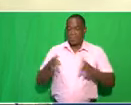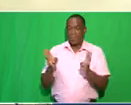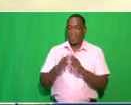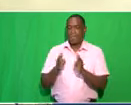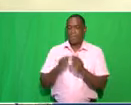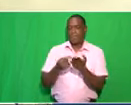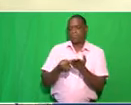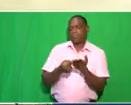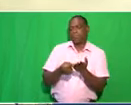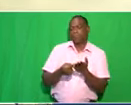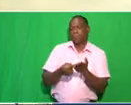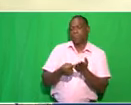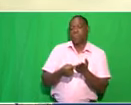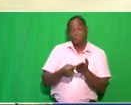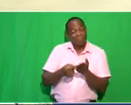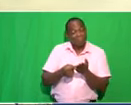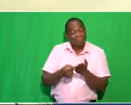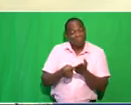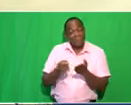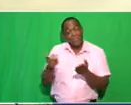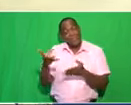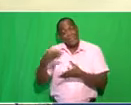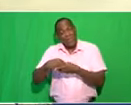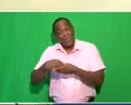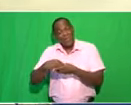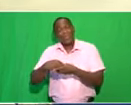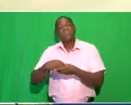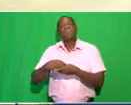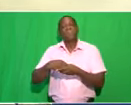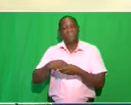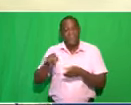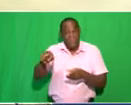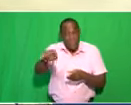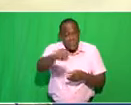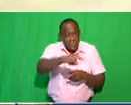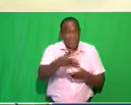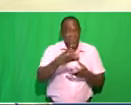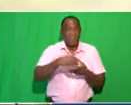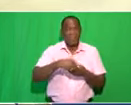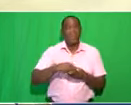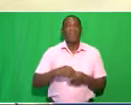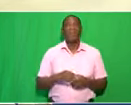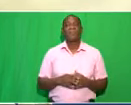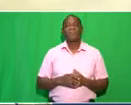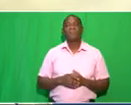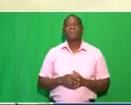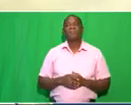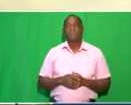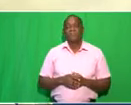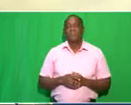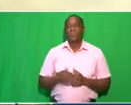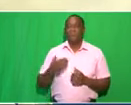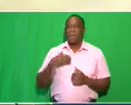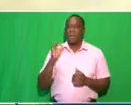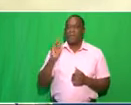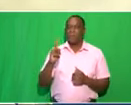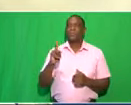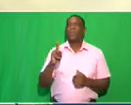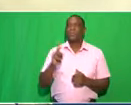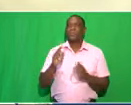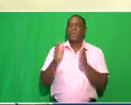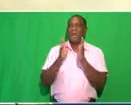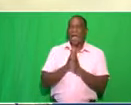what is a consultation without your involvement? So you will have an opportunity to pose your questions. In fact, you can do so now. We will take them